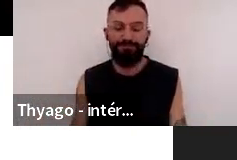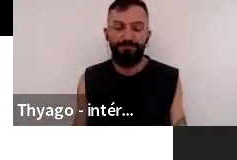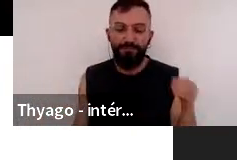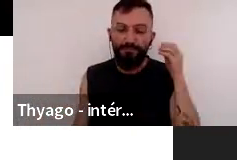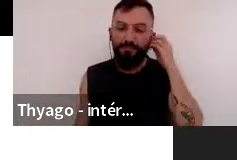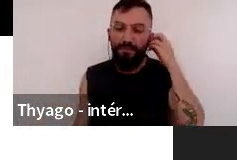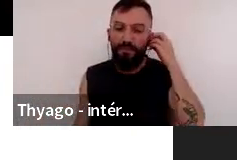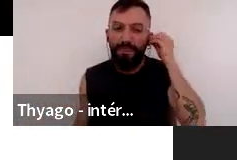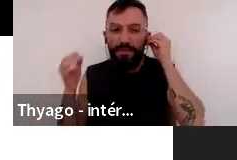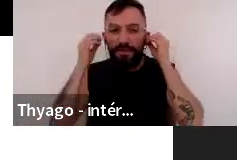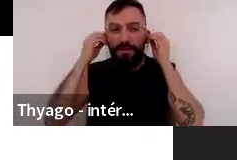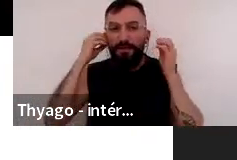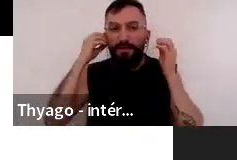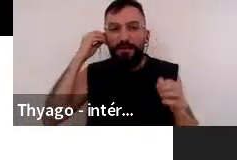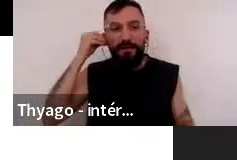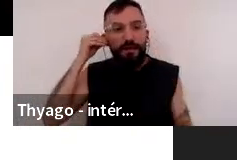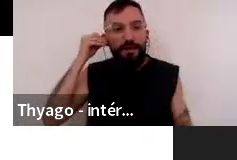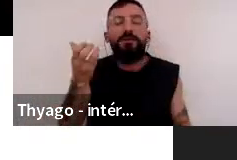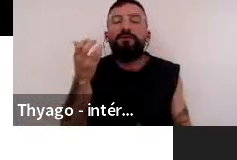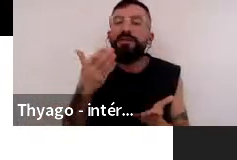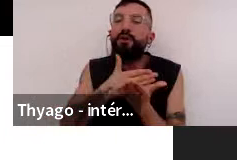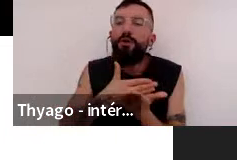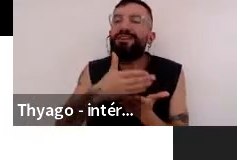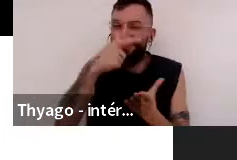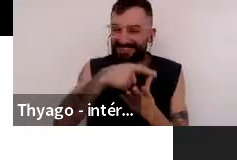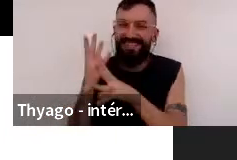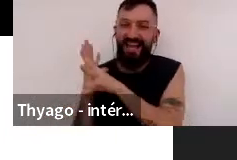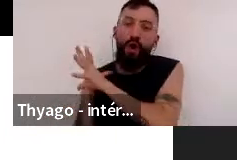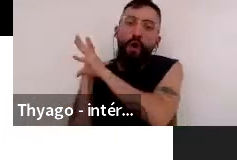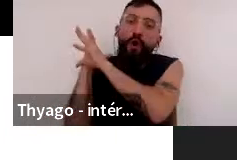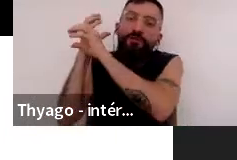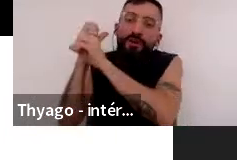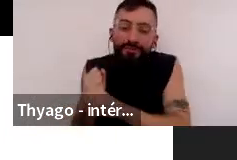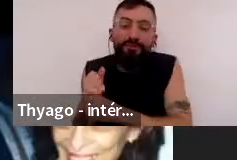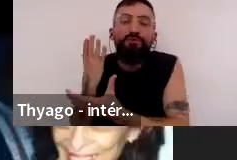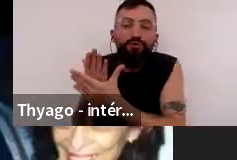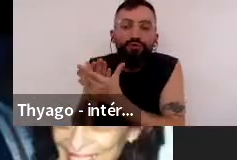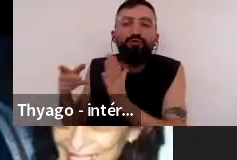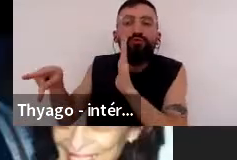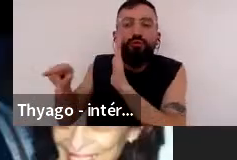So let's start with an overview of toponymic studies in Brazil.